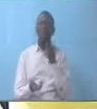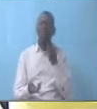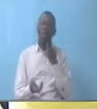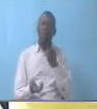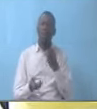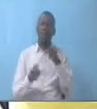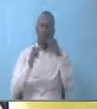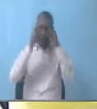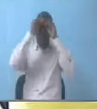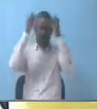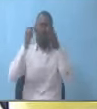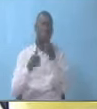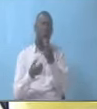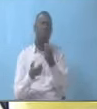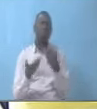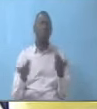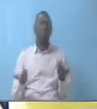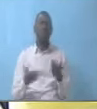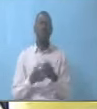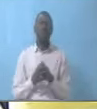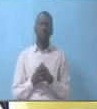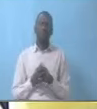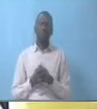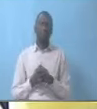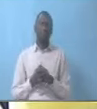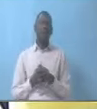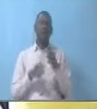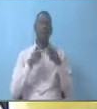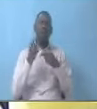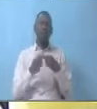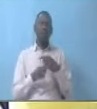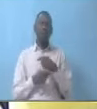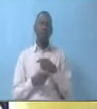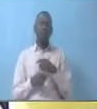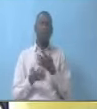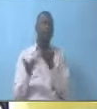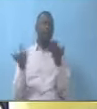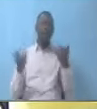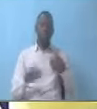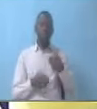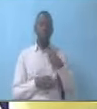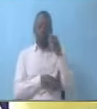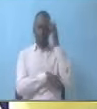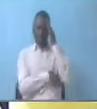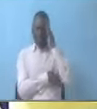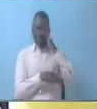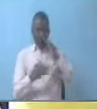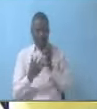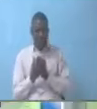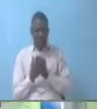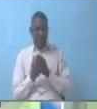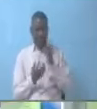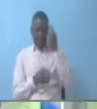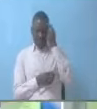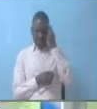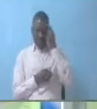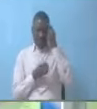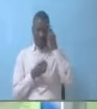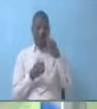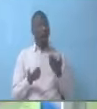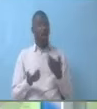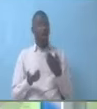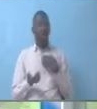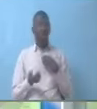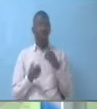A lot of people believe that their intentions for the nation were well meant and out of genuine love for the people.